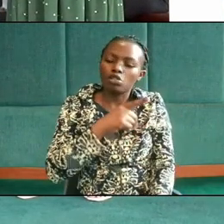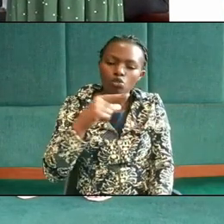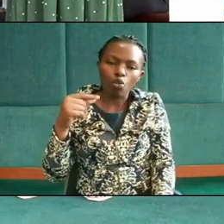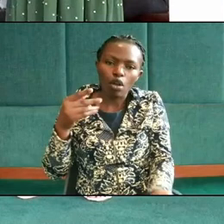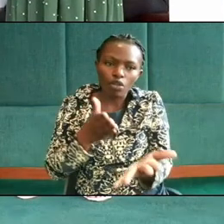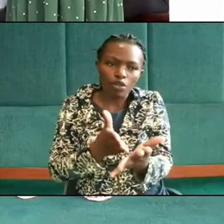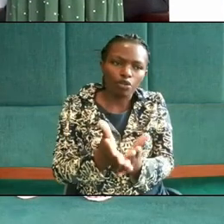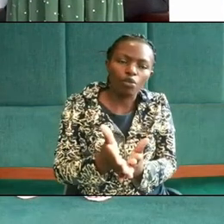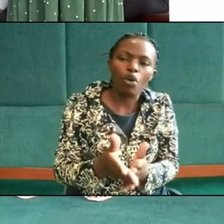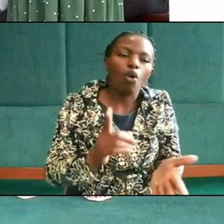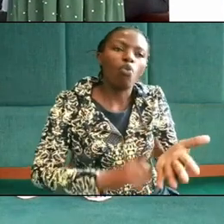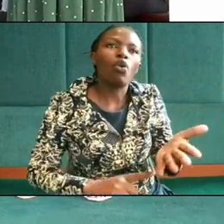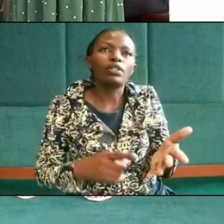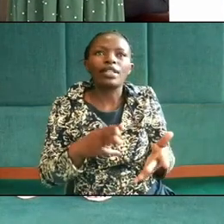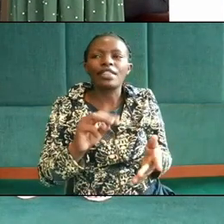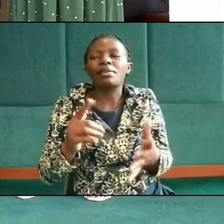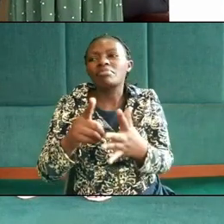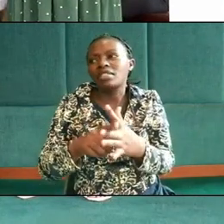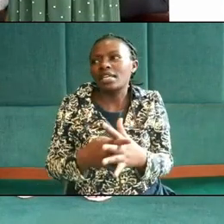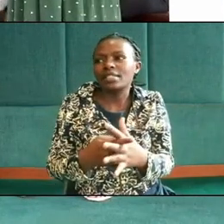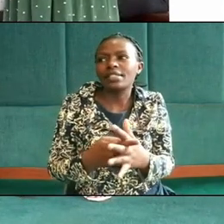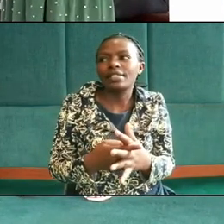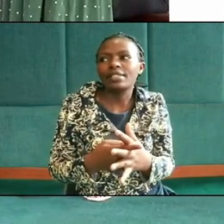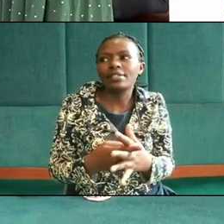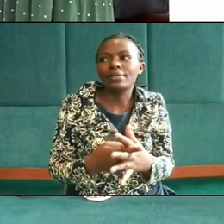expound on what they started, and we are going to talk about